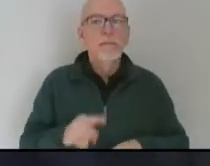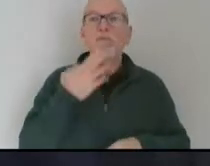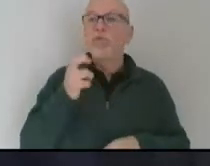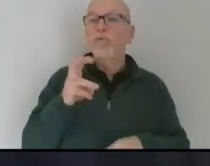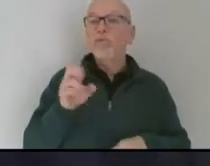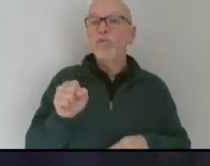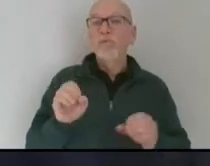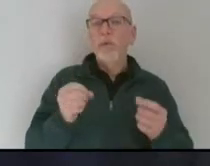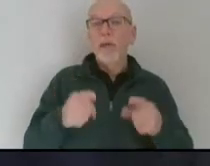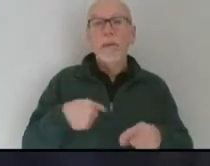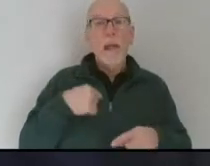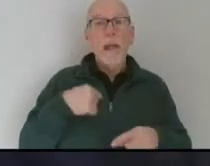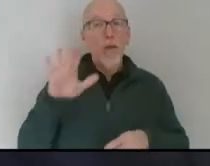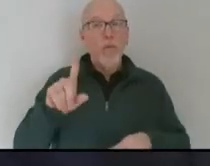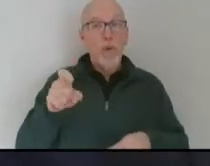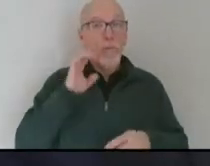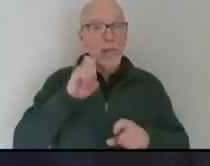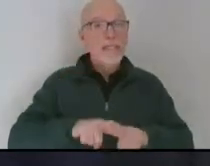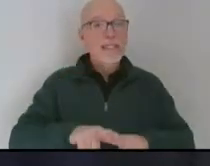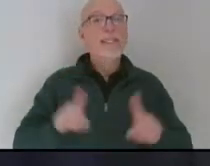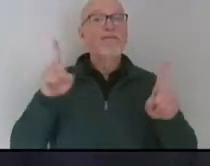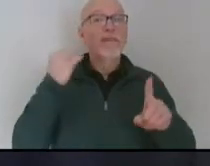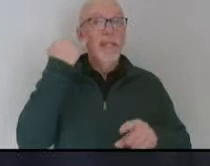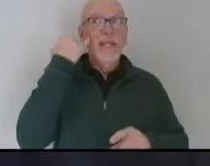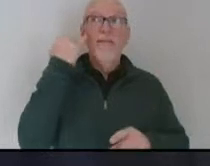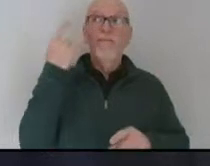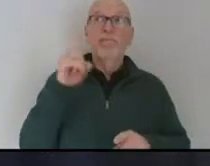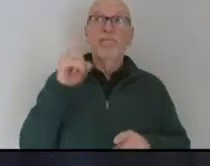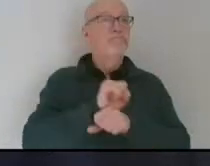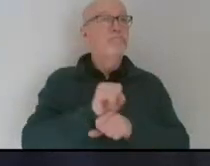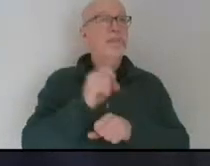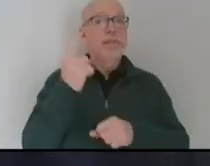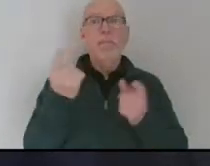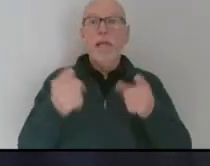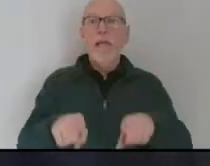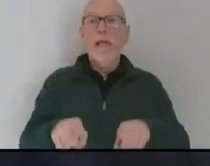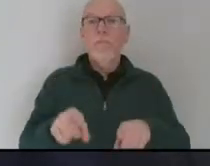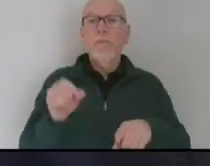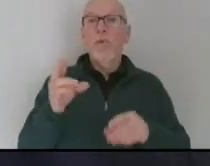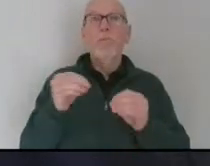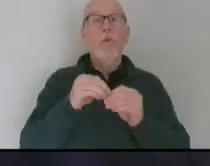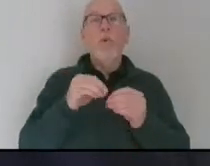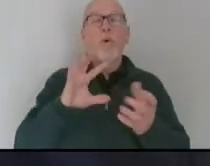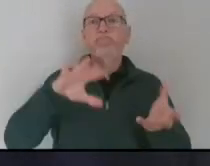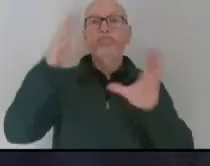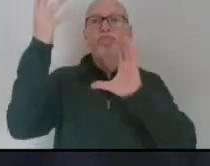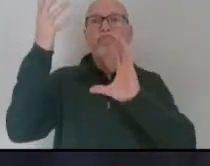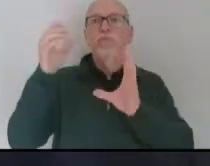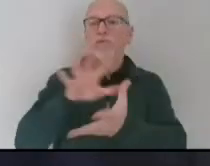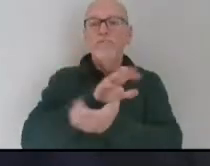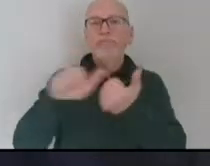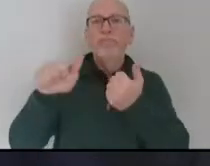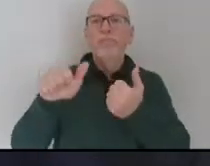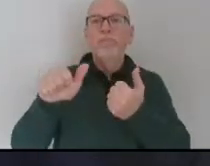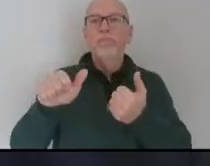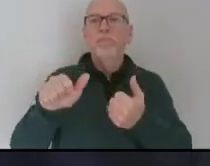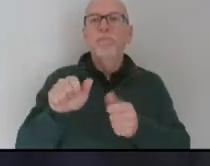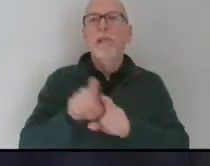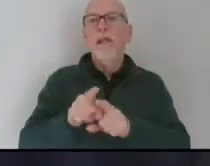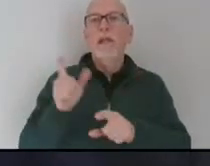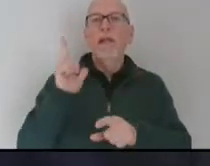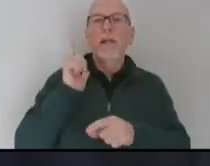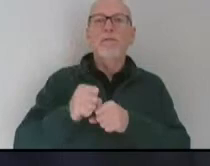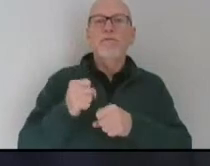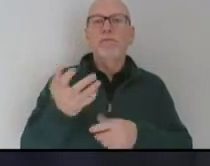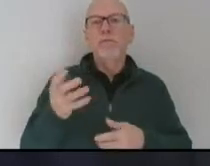question would be very different had we had another increase in violence or destruction of property like we did last year.